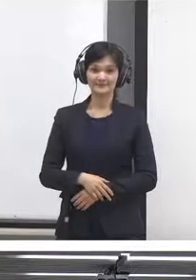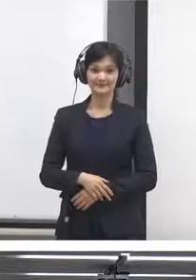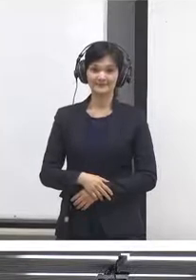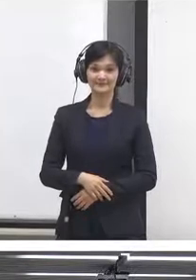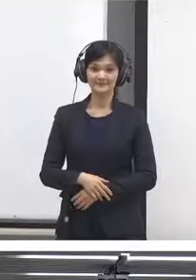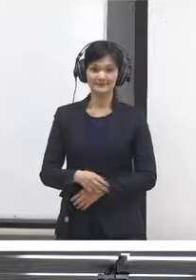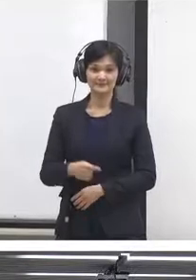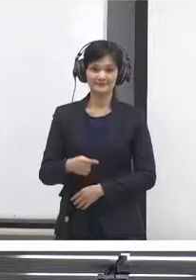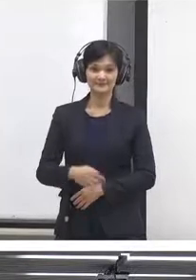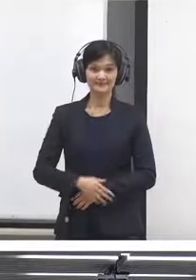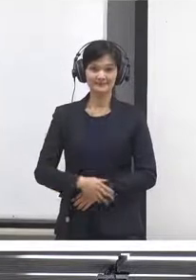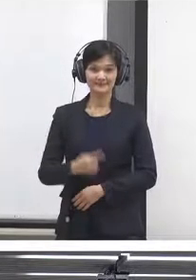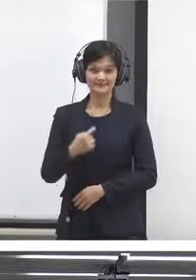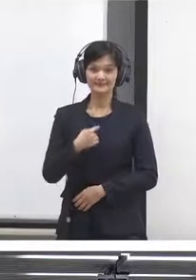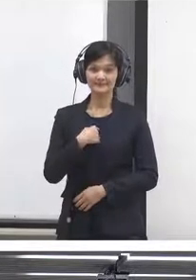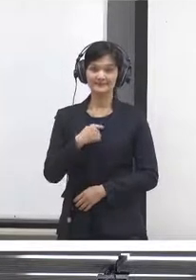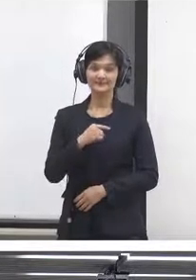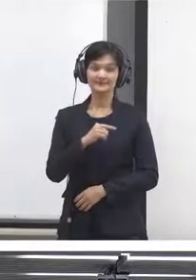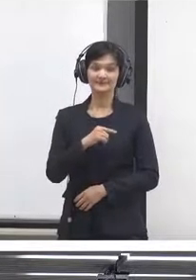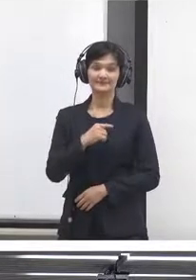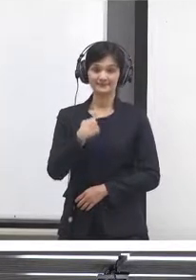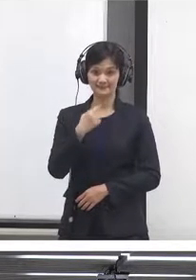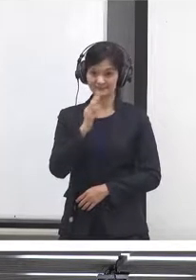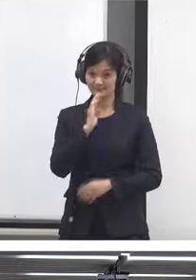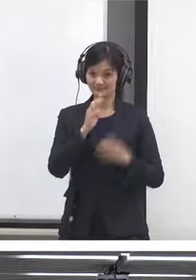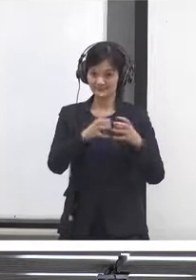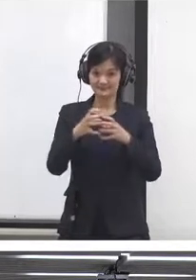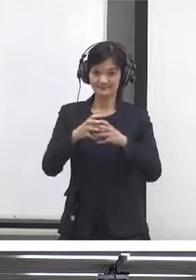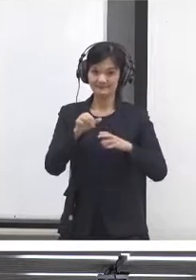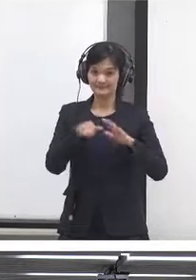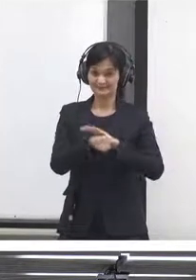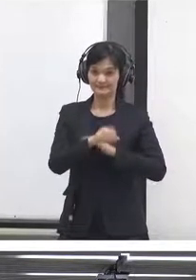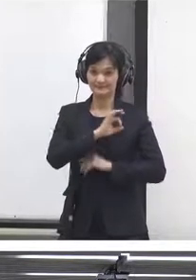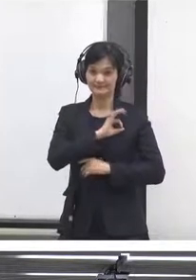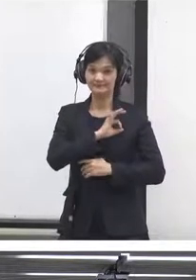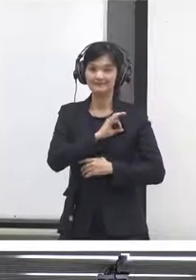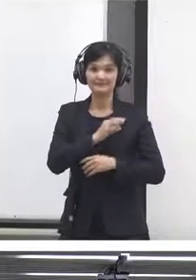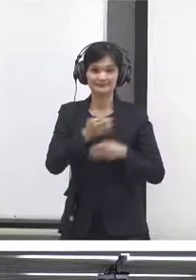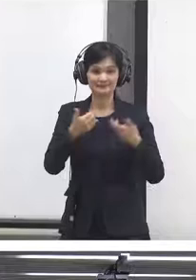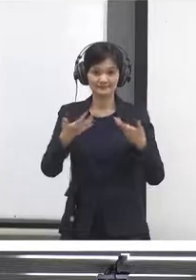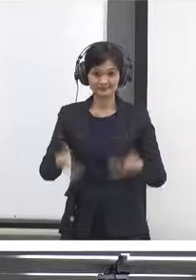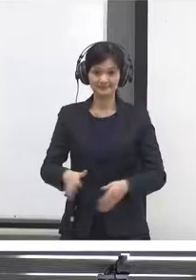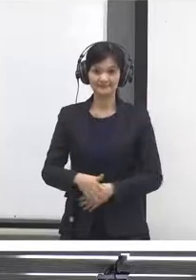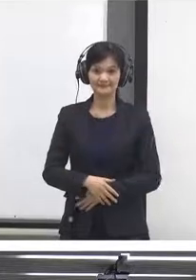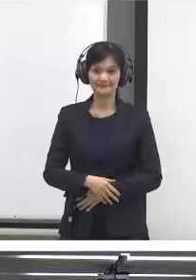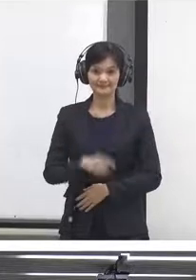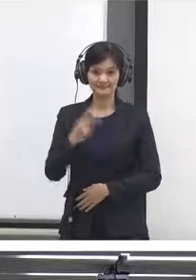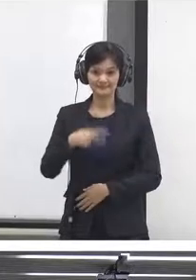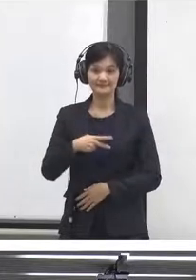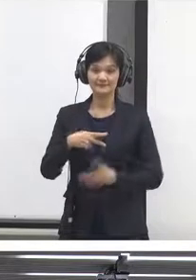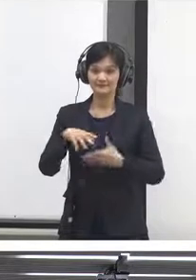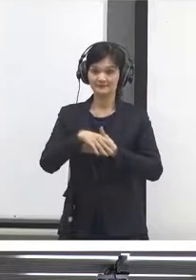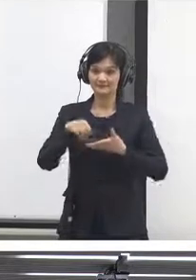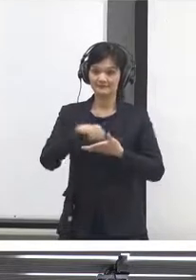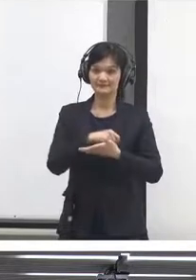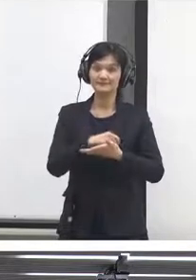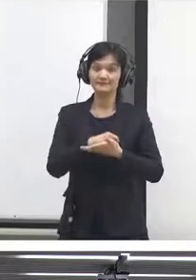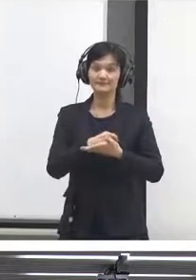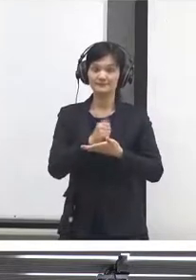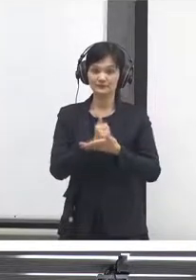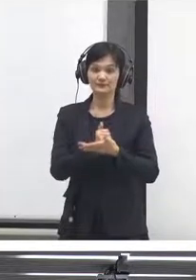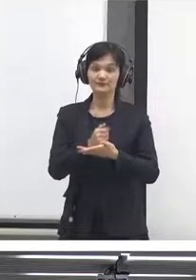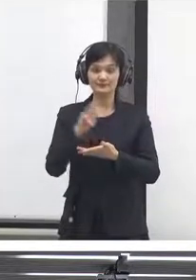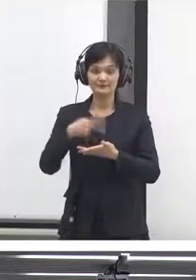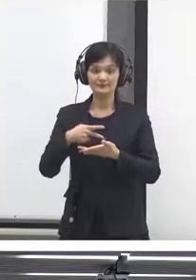NoFu, and a operator for Famiwork, and a graphic designer. It was on